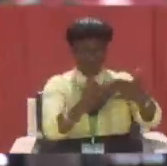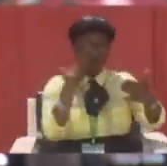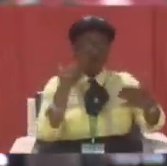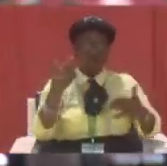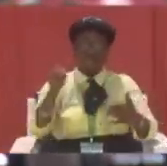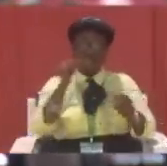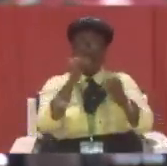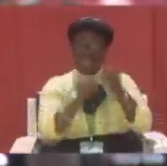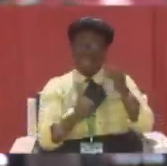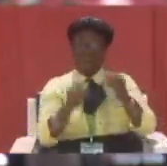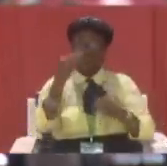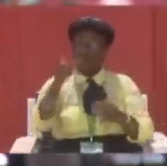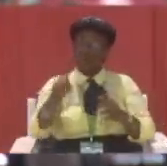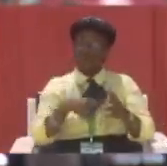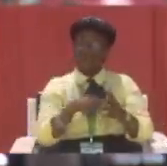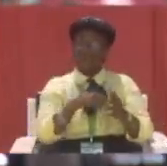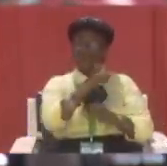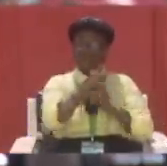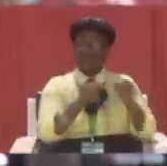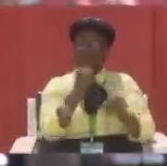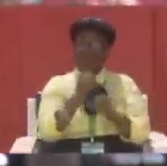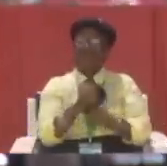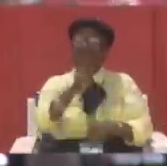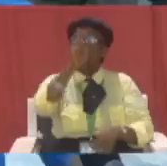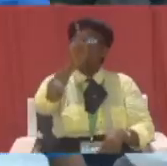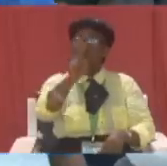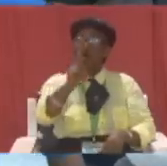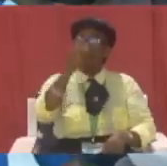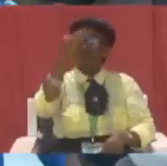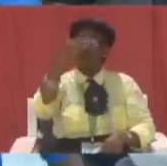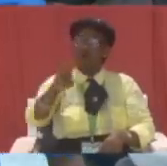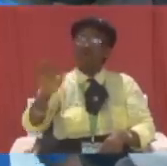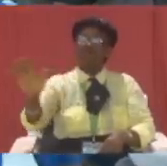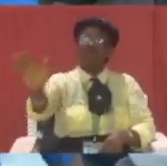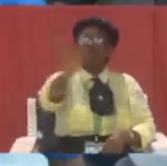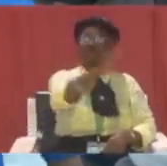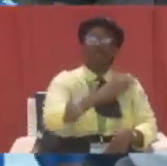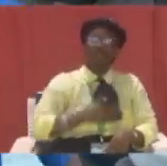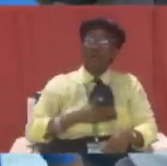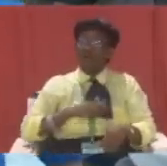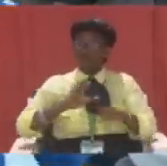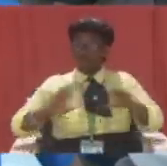one of your children will achieve a wondrous feat.